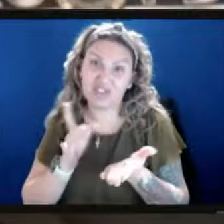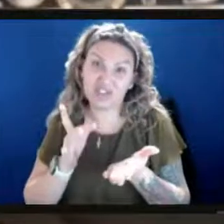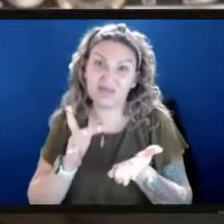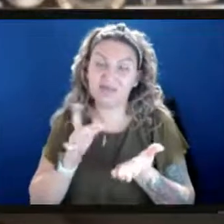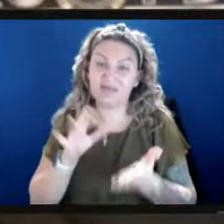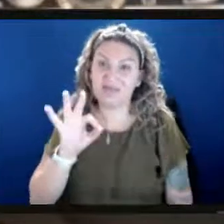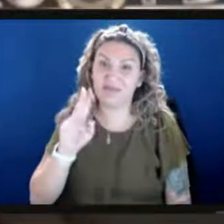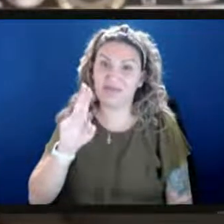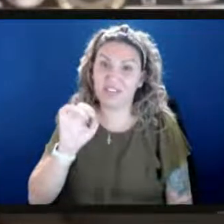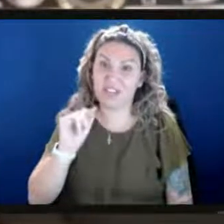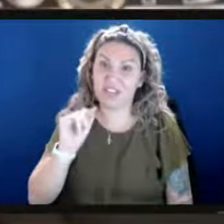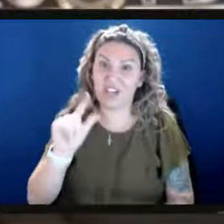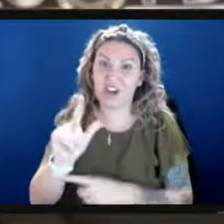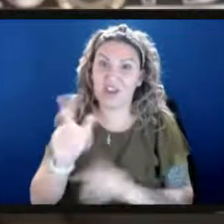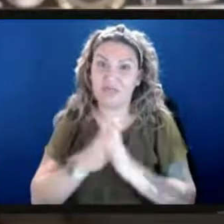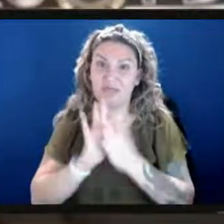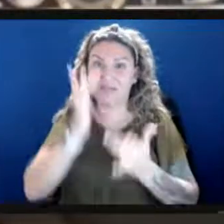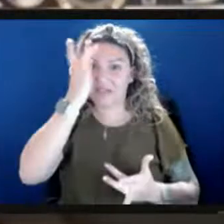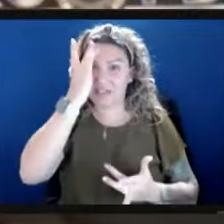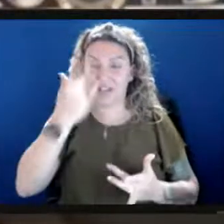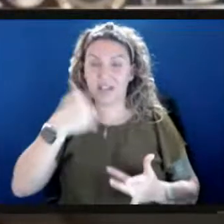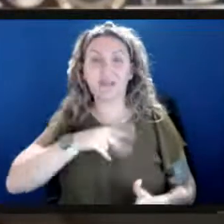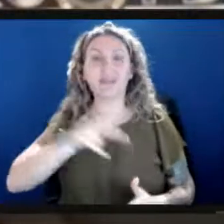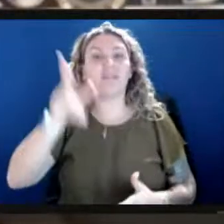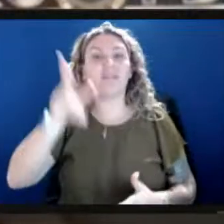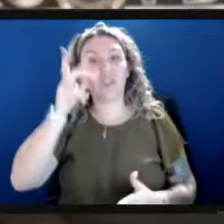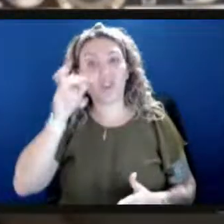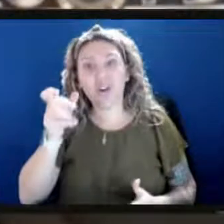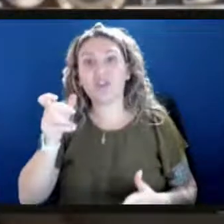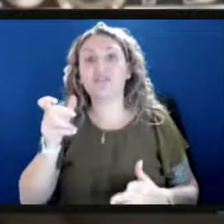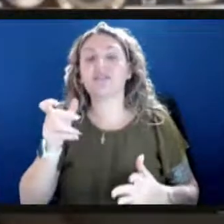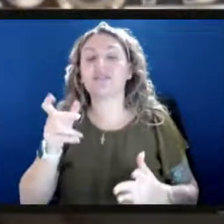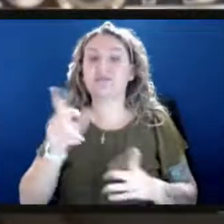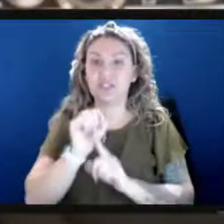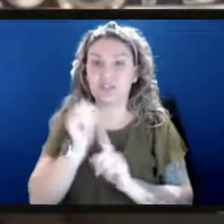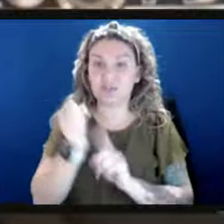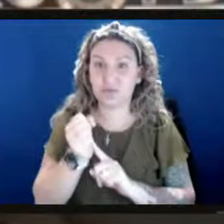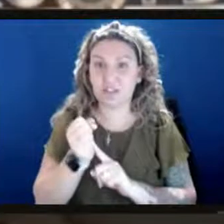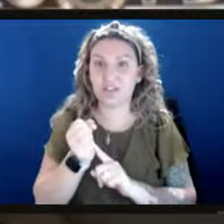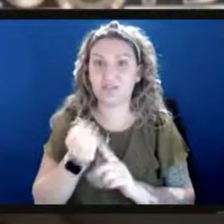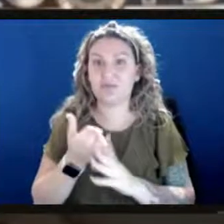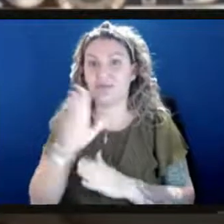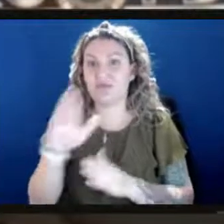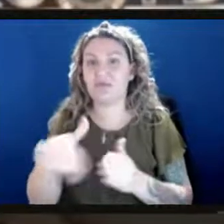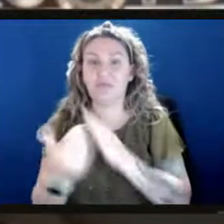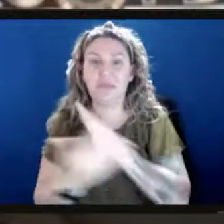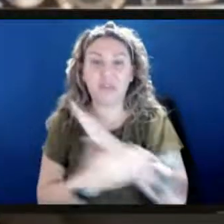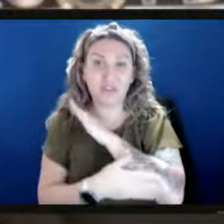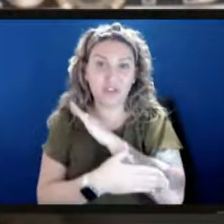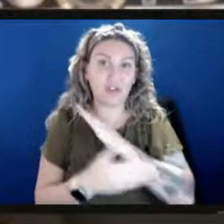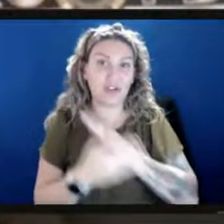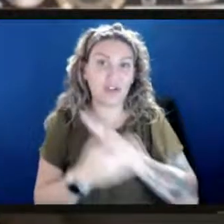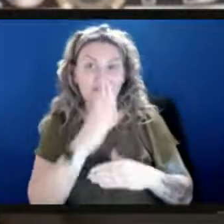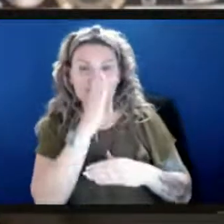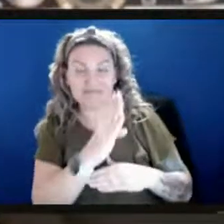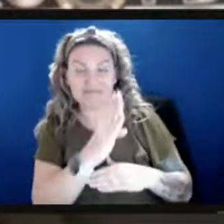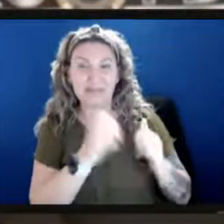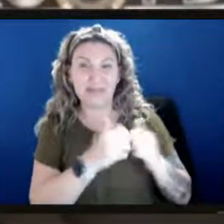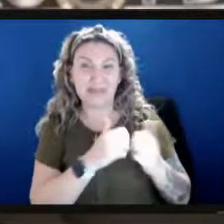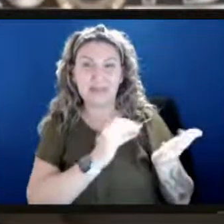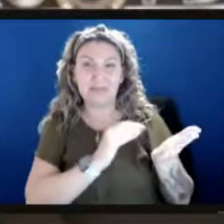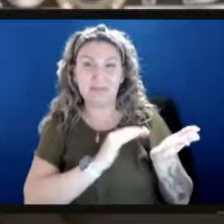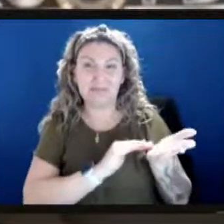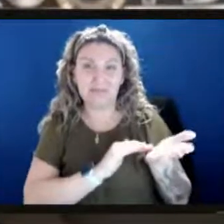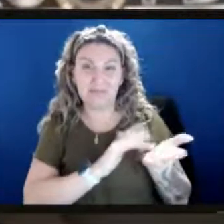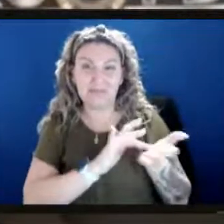sick from it. We have heard of instances across the country. I would defer to the medical experts as far as the toxicity and exactly on that.